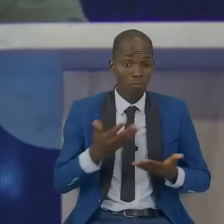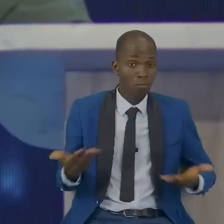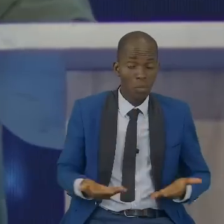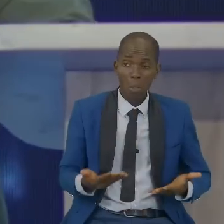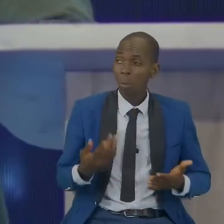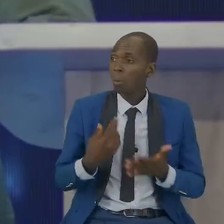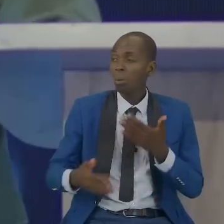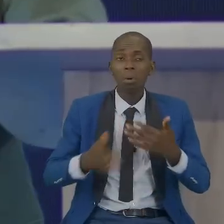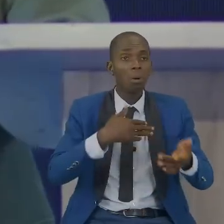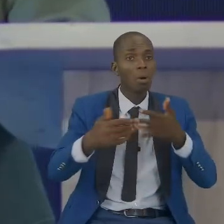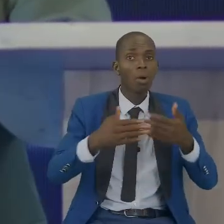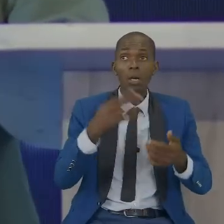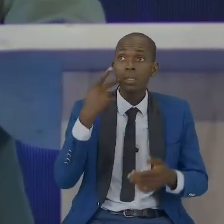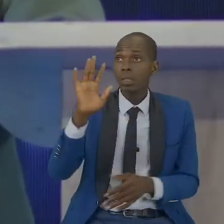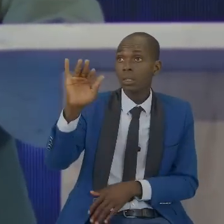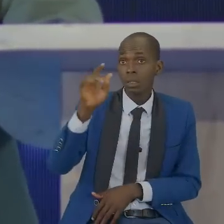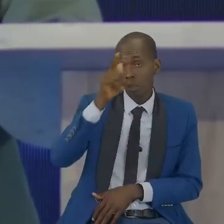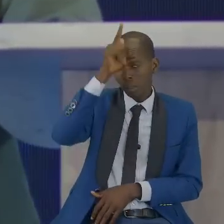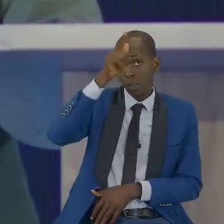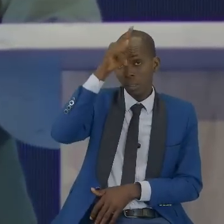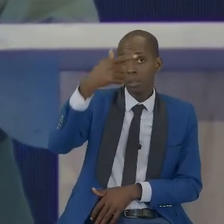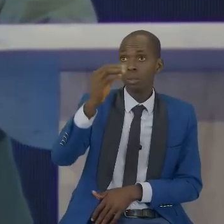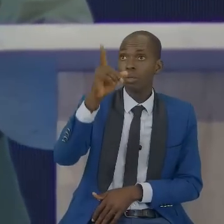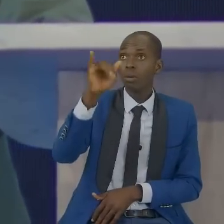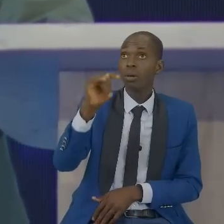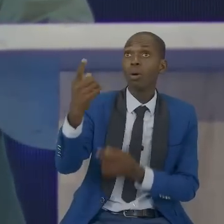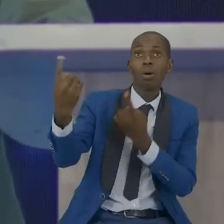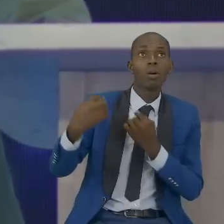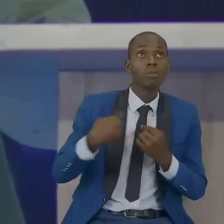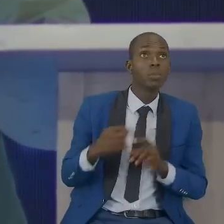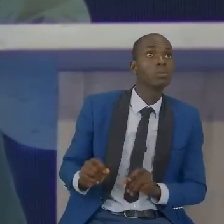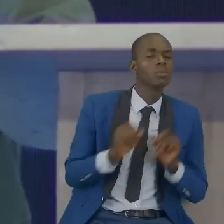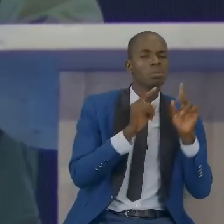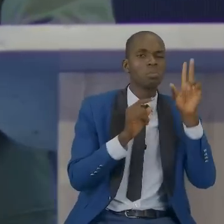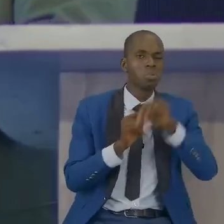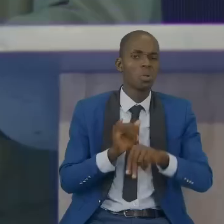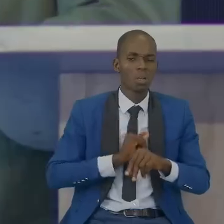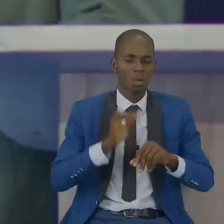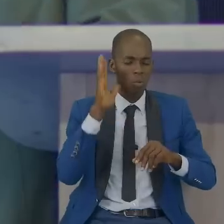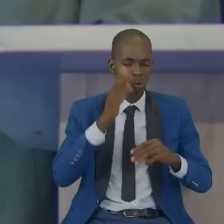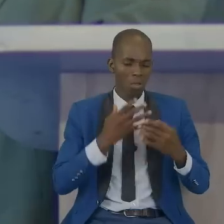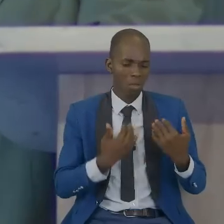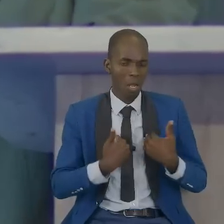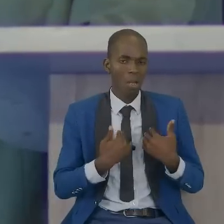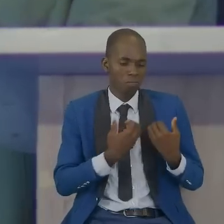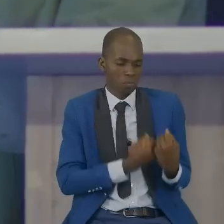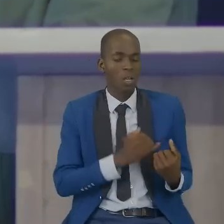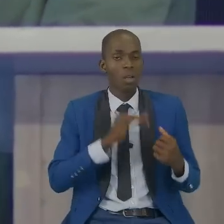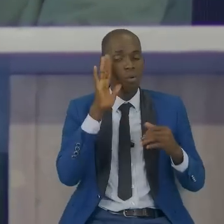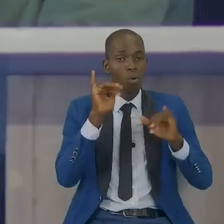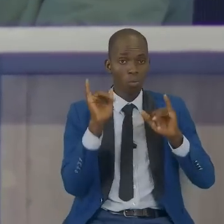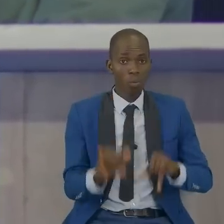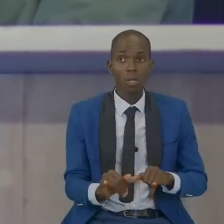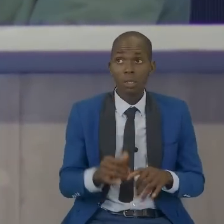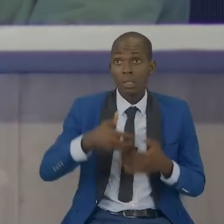at Goliath coming. Calm and waiting. Fortitude. Look at the lions then. If